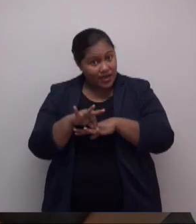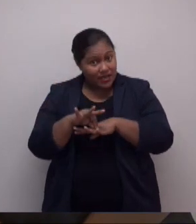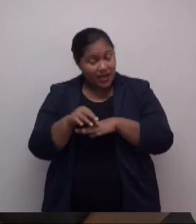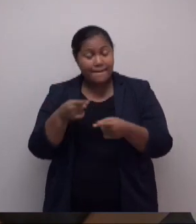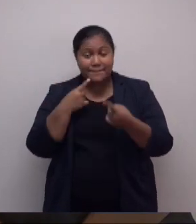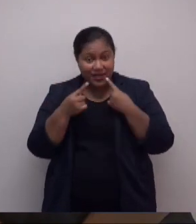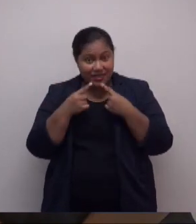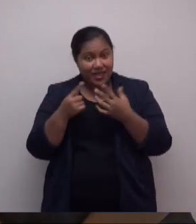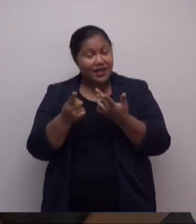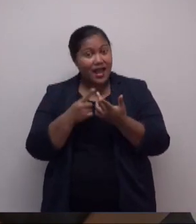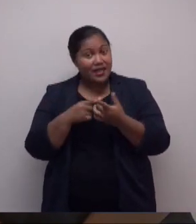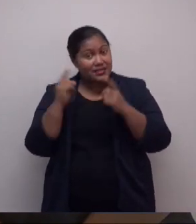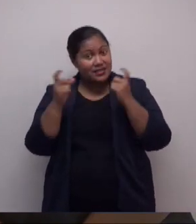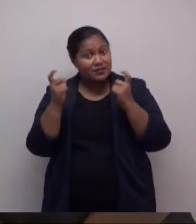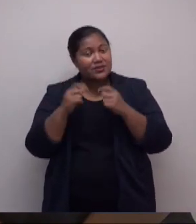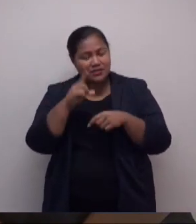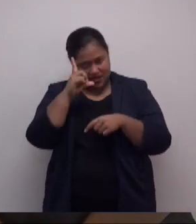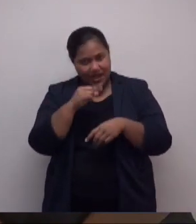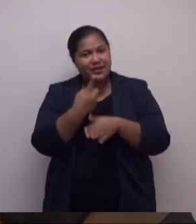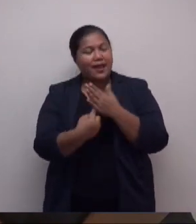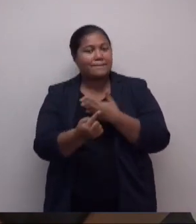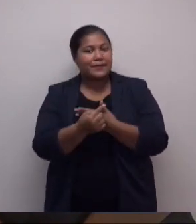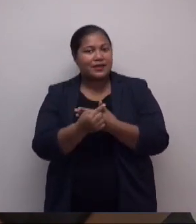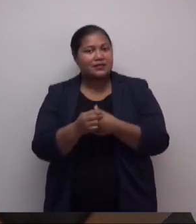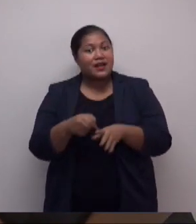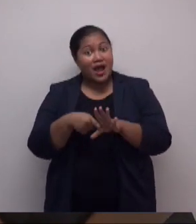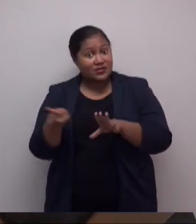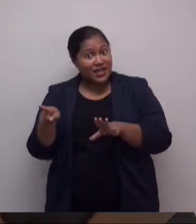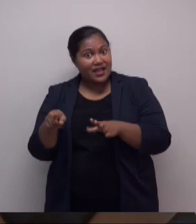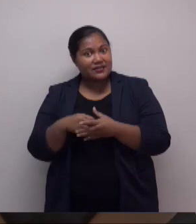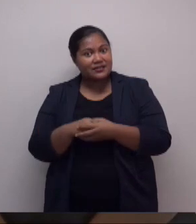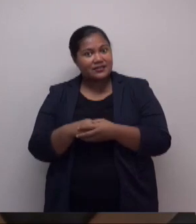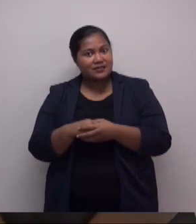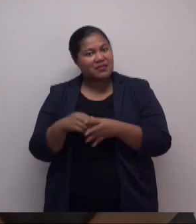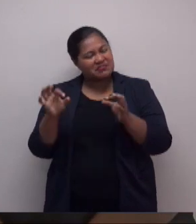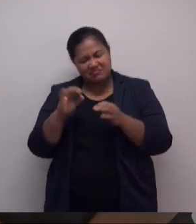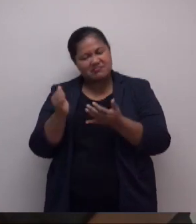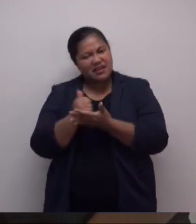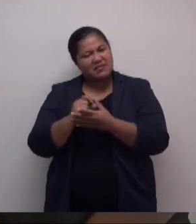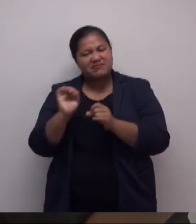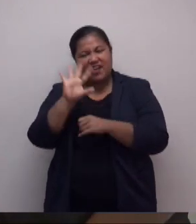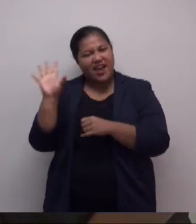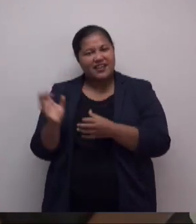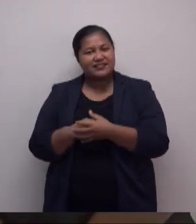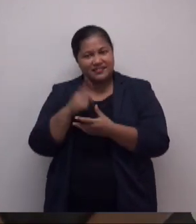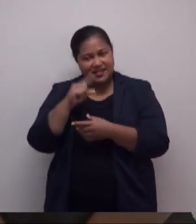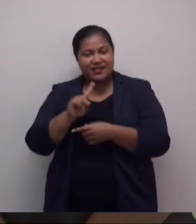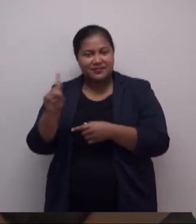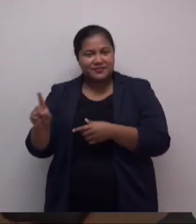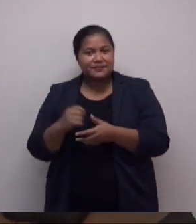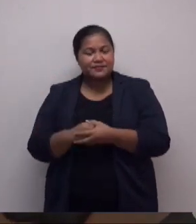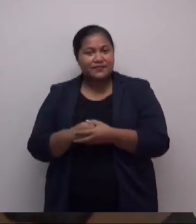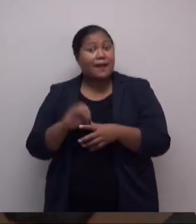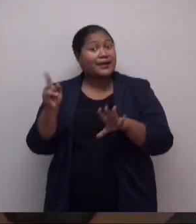birthdays, and other events can be held outdoors without restrictions on the number in attendance. Indoor venues